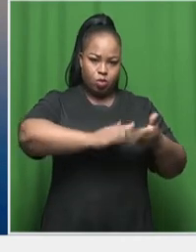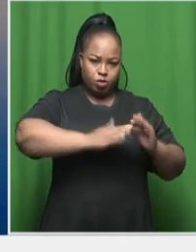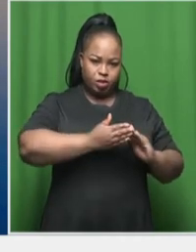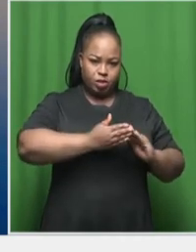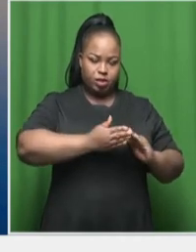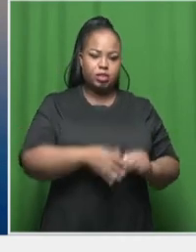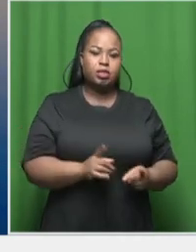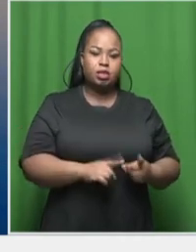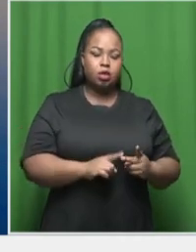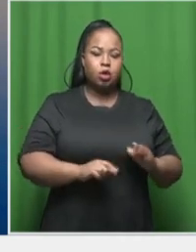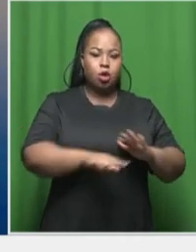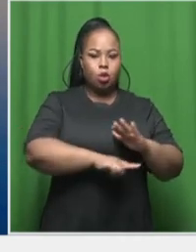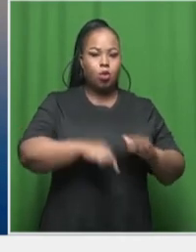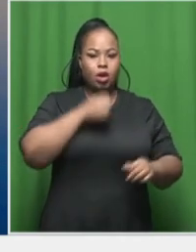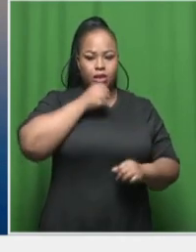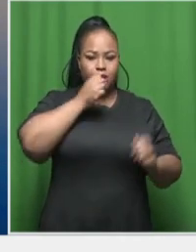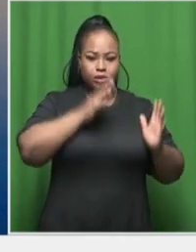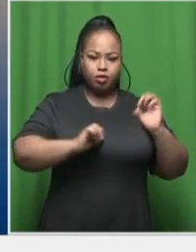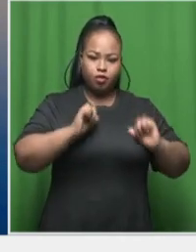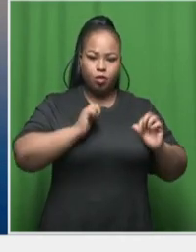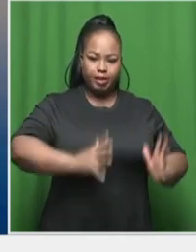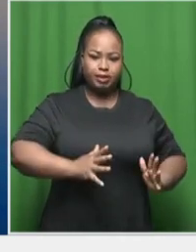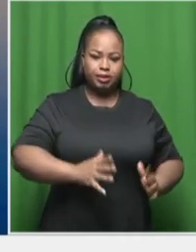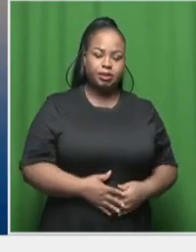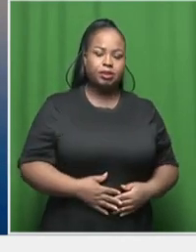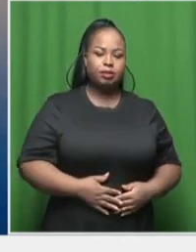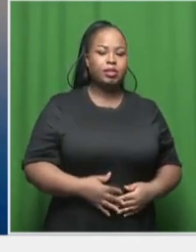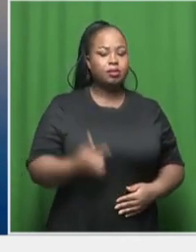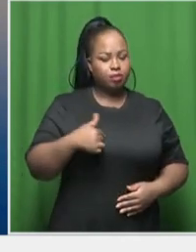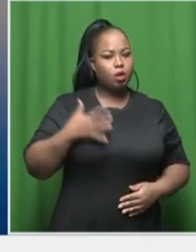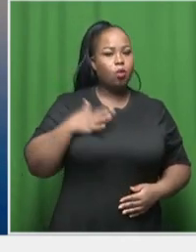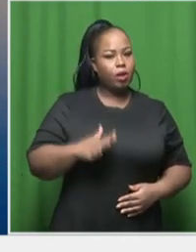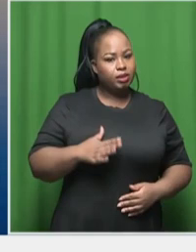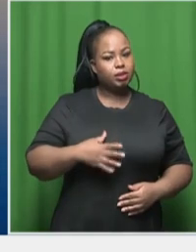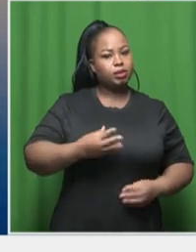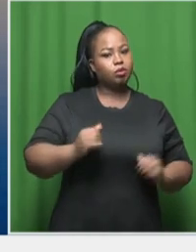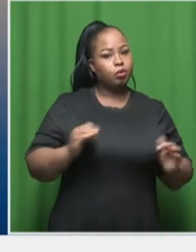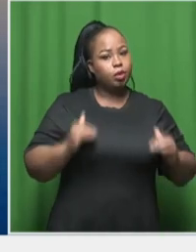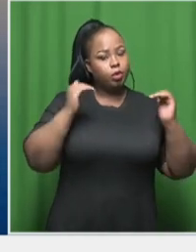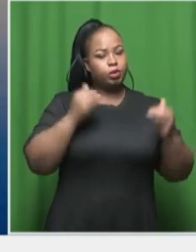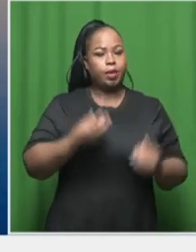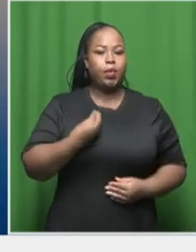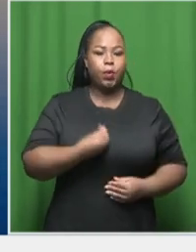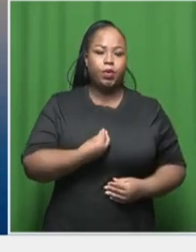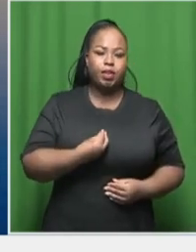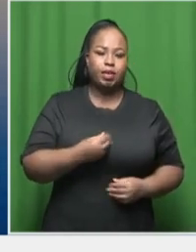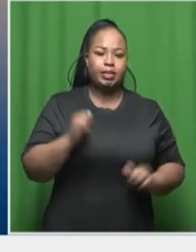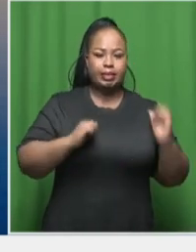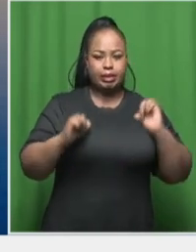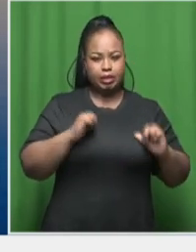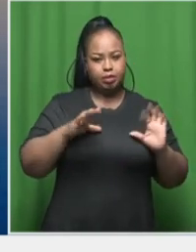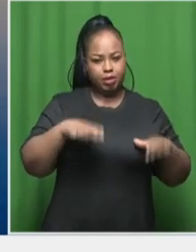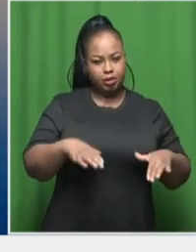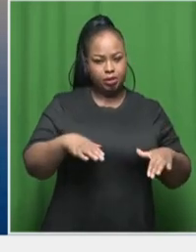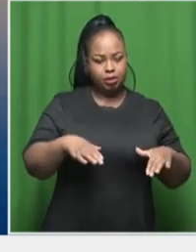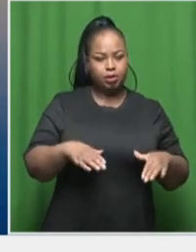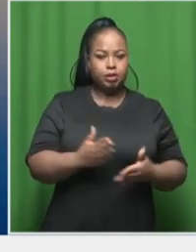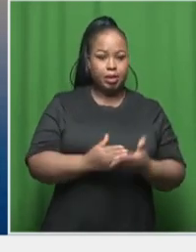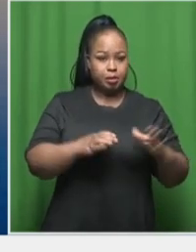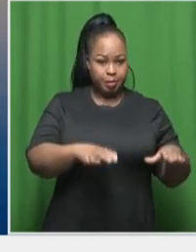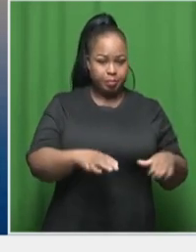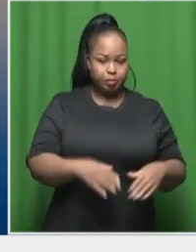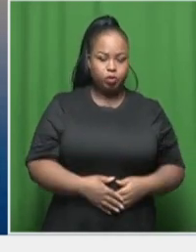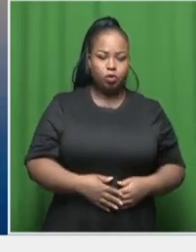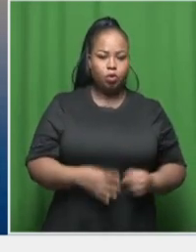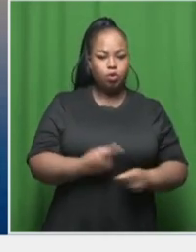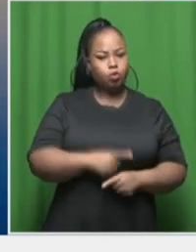have local artists. Ideally, I want to promote young stars in the entertainment industry and entertainment sector